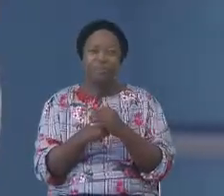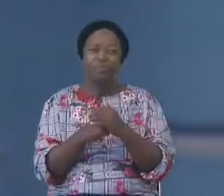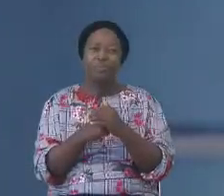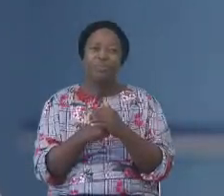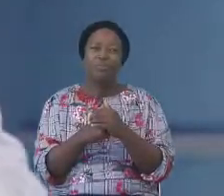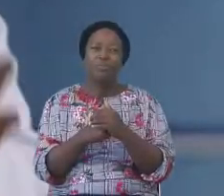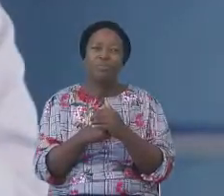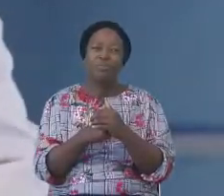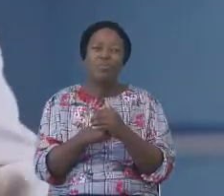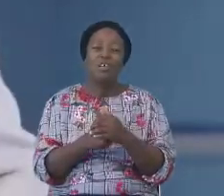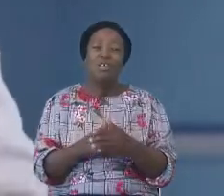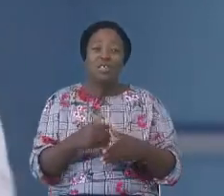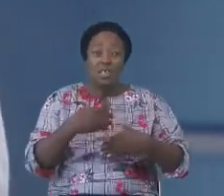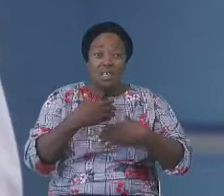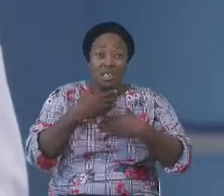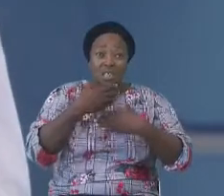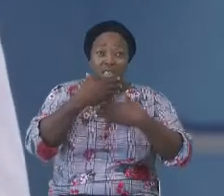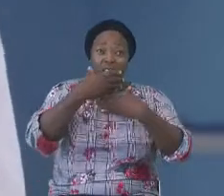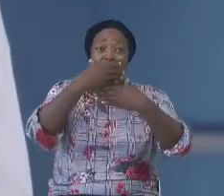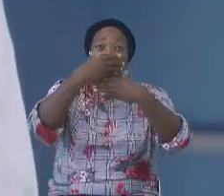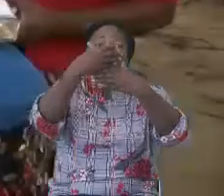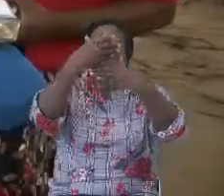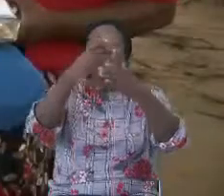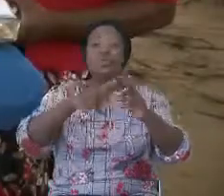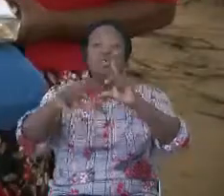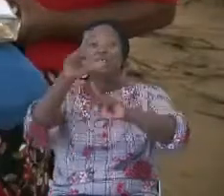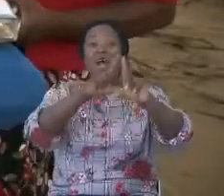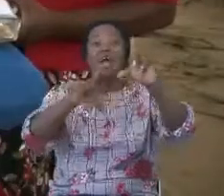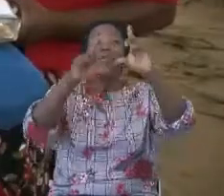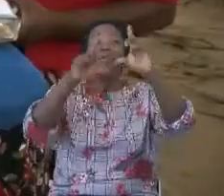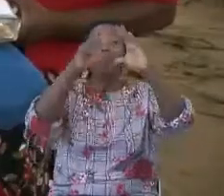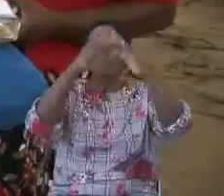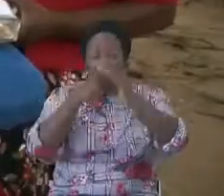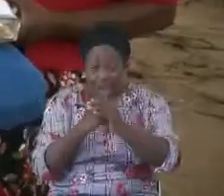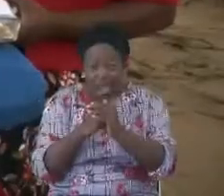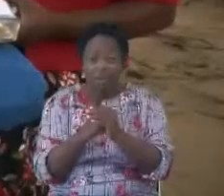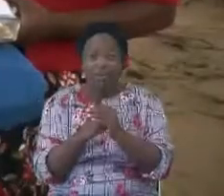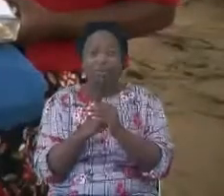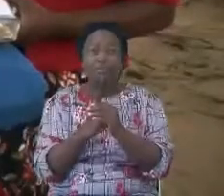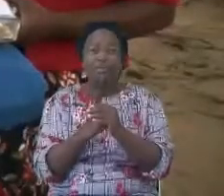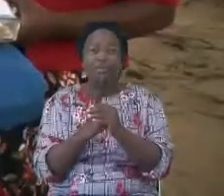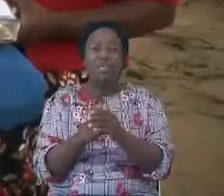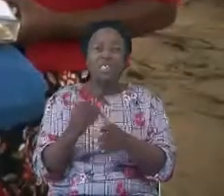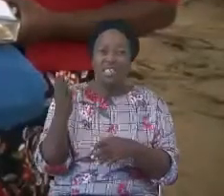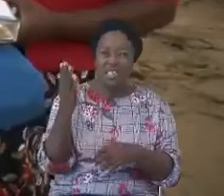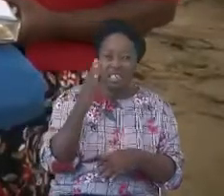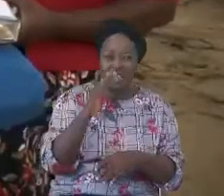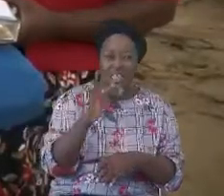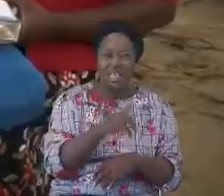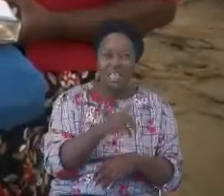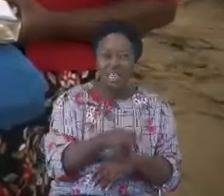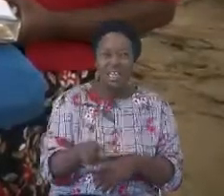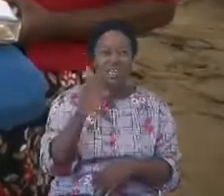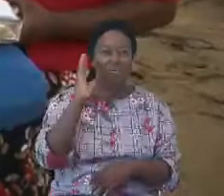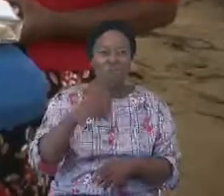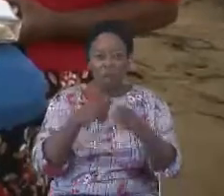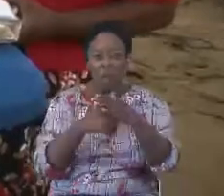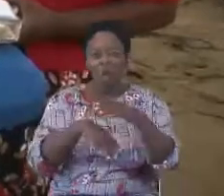Satan in your life, that thing has to bow. Somebody shout,